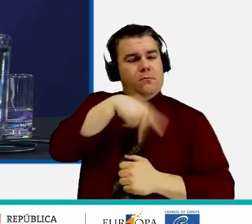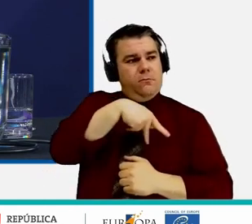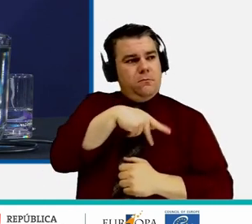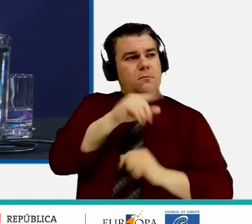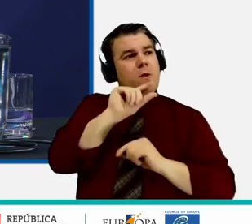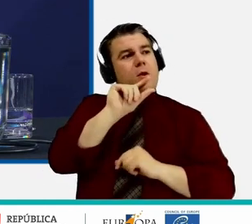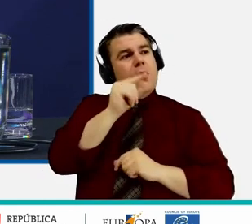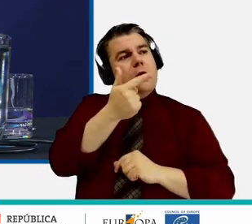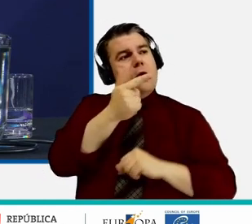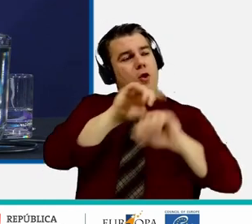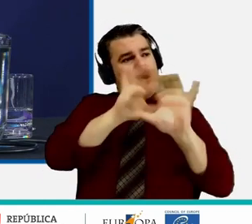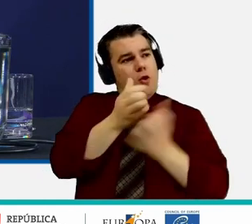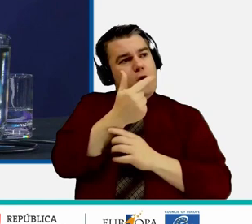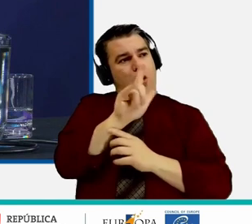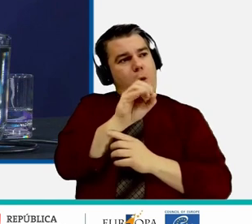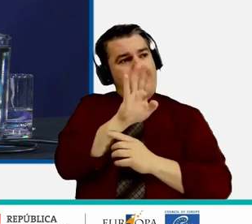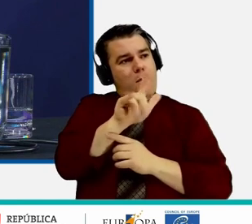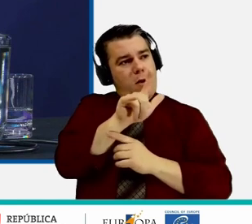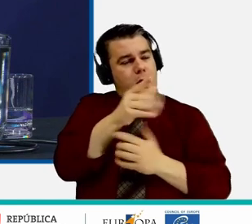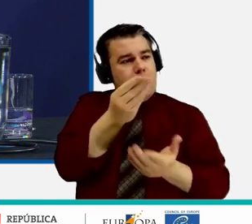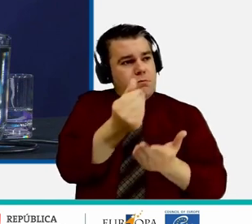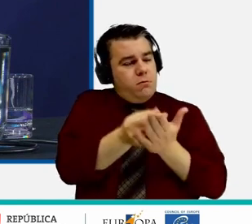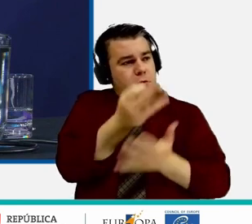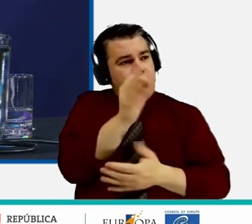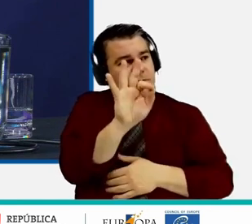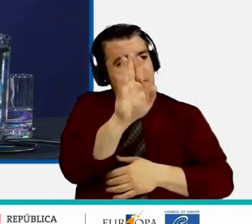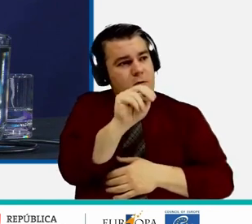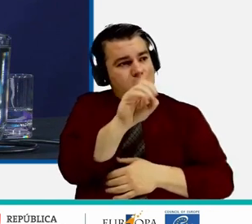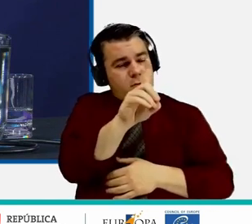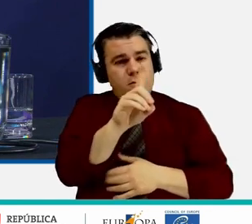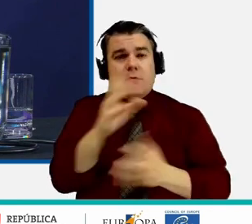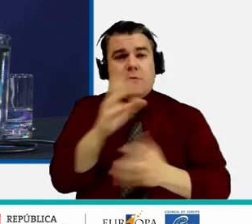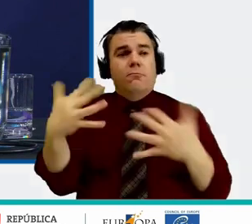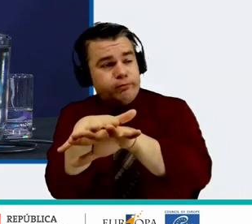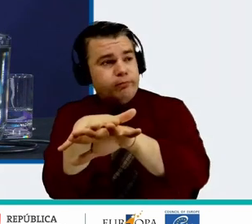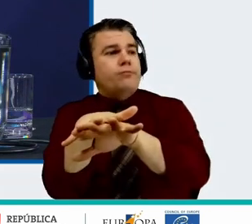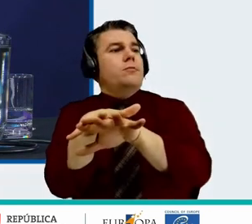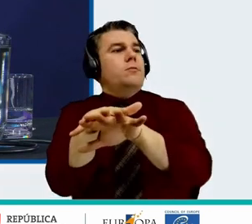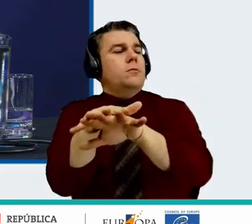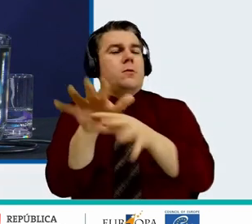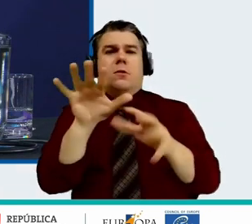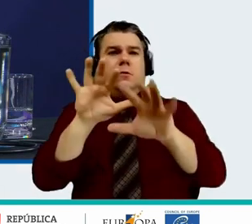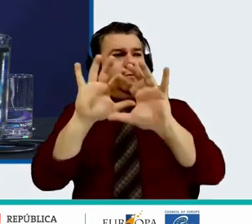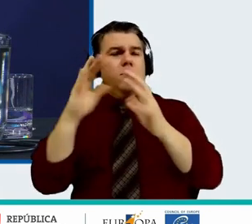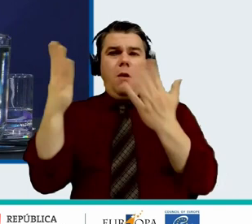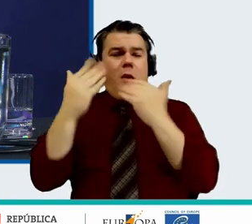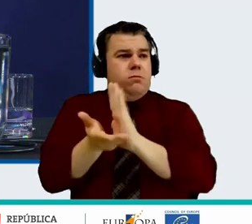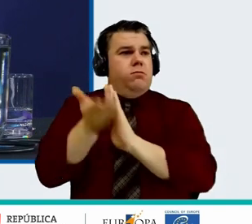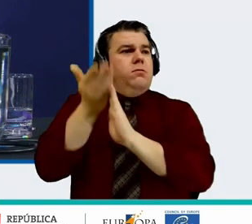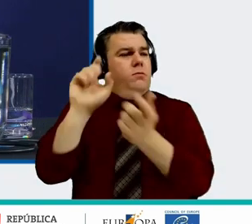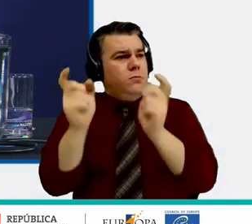a project entitled Integrating Climate Change into Flood Risk Reduction in Vrbas Valley